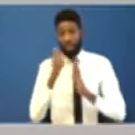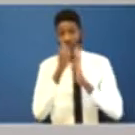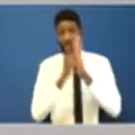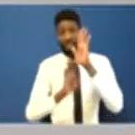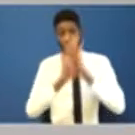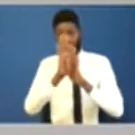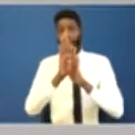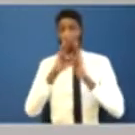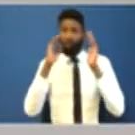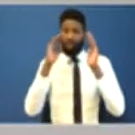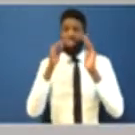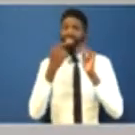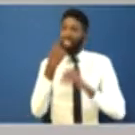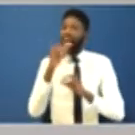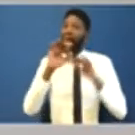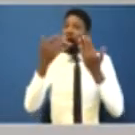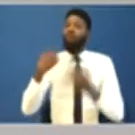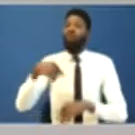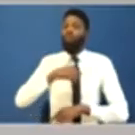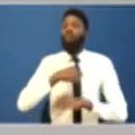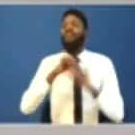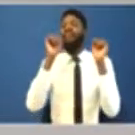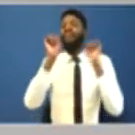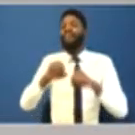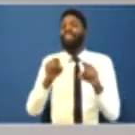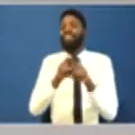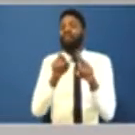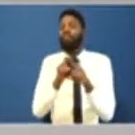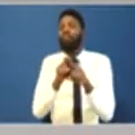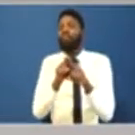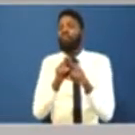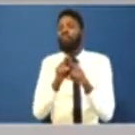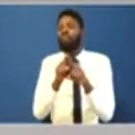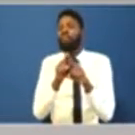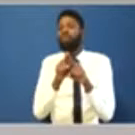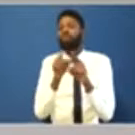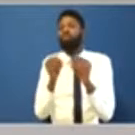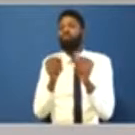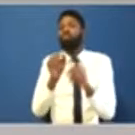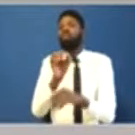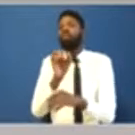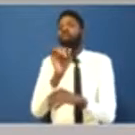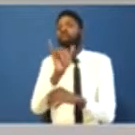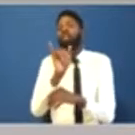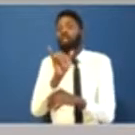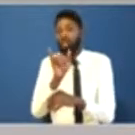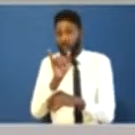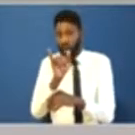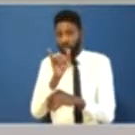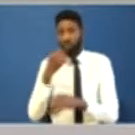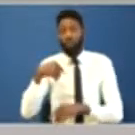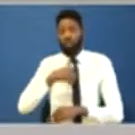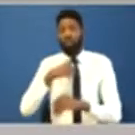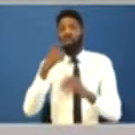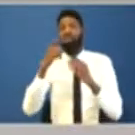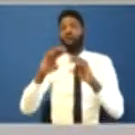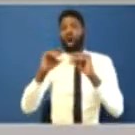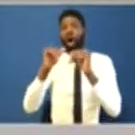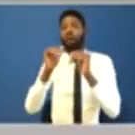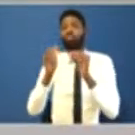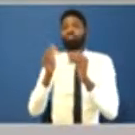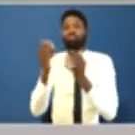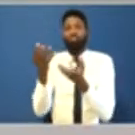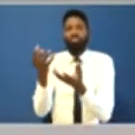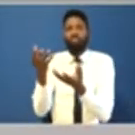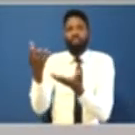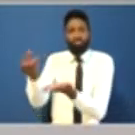digitize the payments coming to nairobi county council there should be no point where we're receiving cash for any payments because it's very difficult to